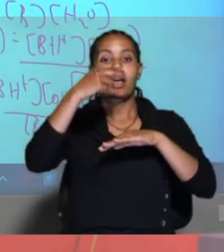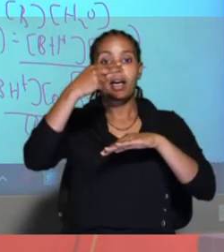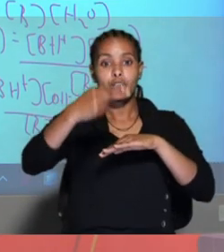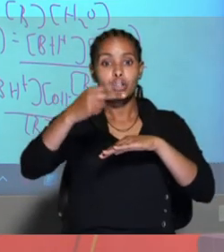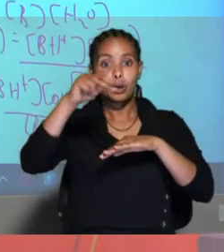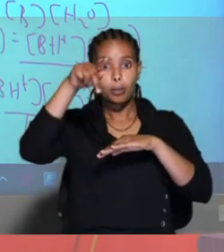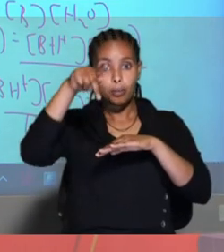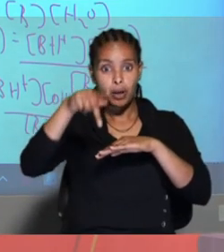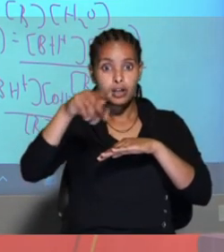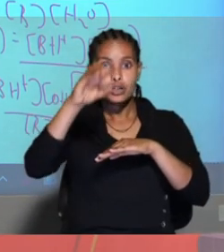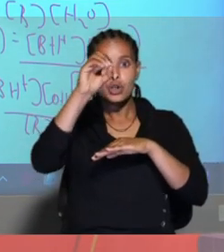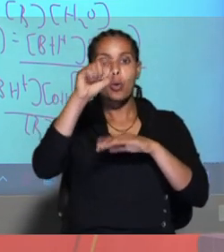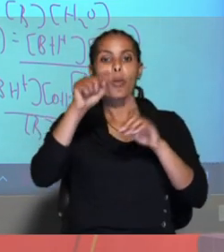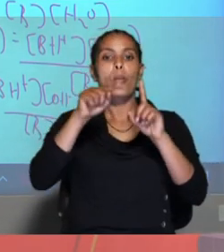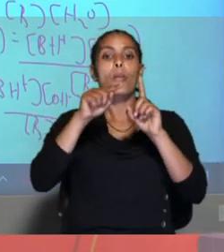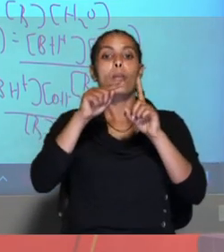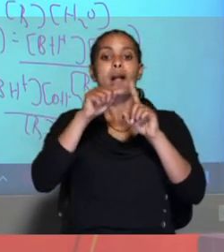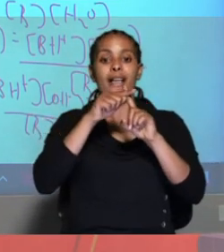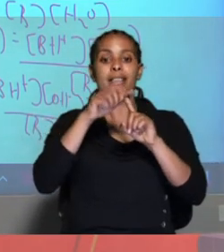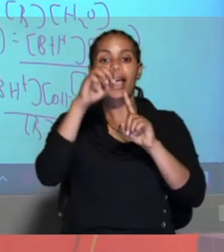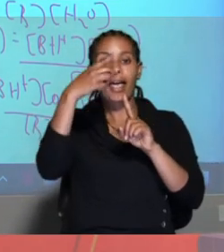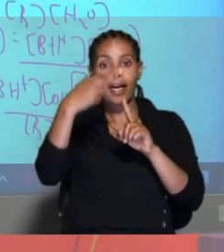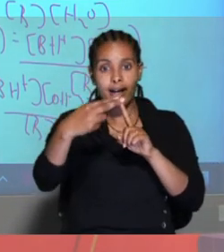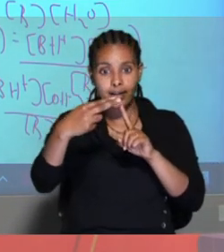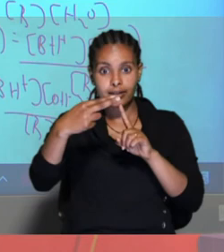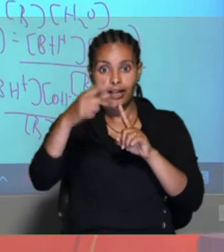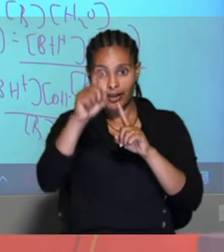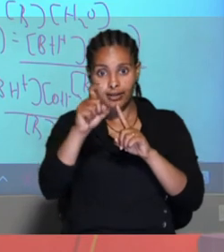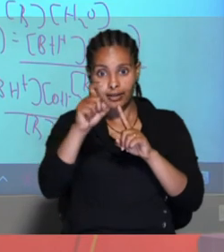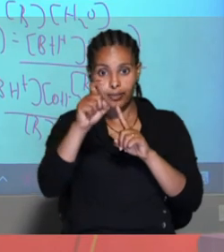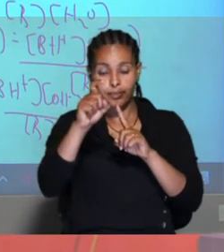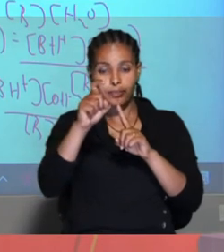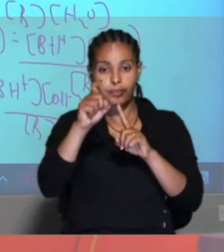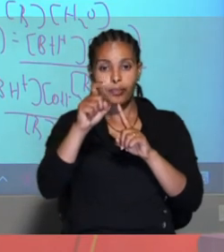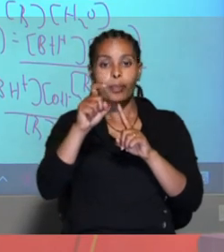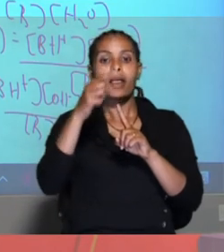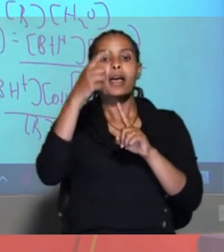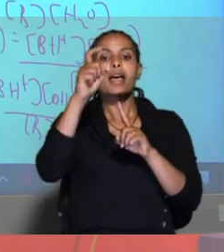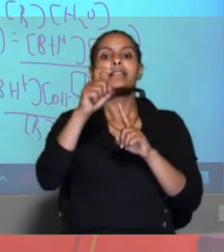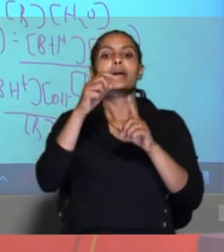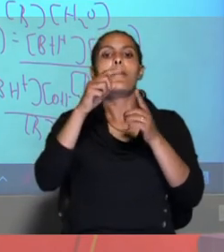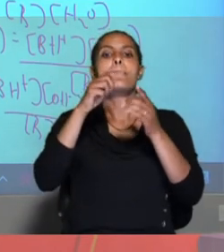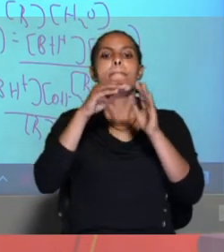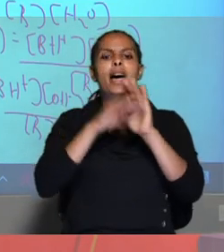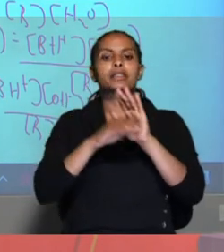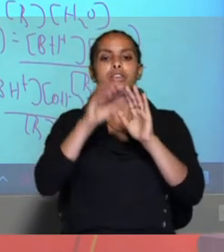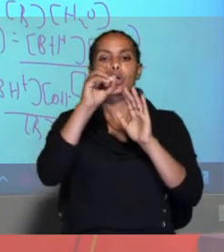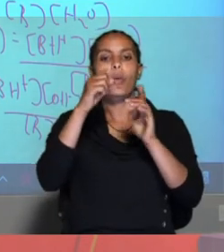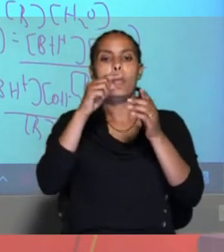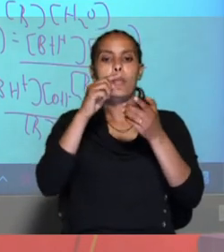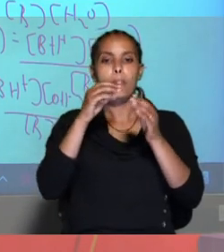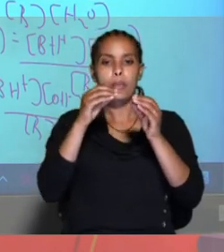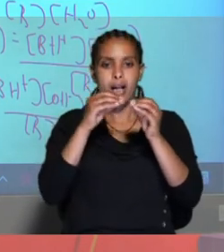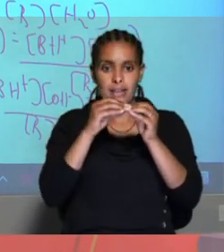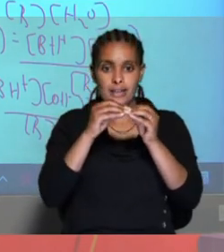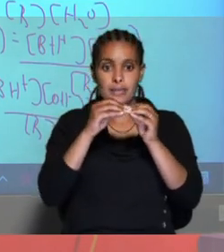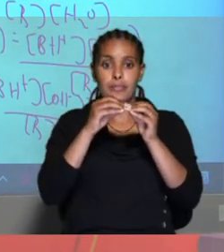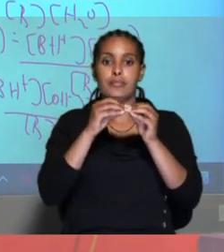plus is 0 plus X is X. Equilibrium concentration of X minus is 0 plus X,